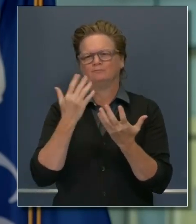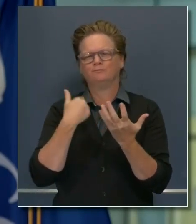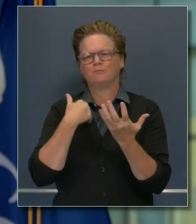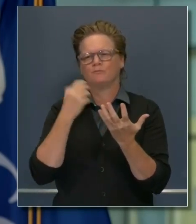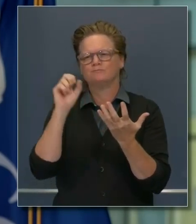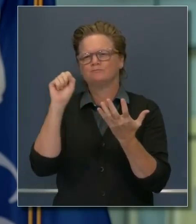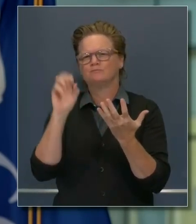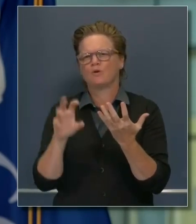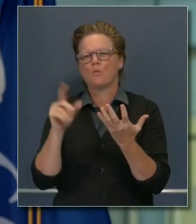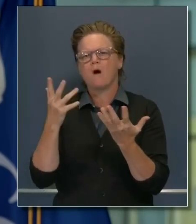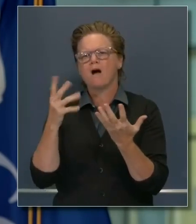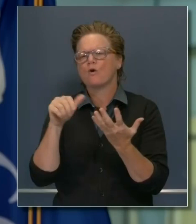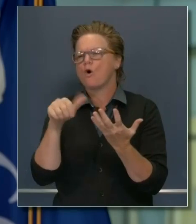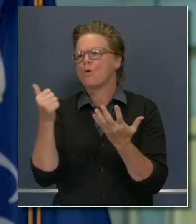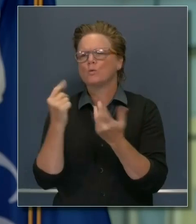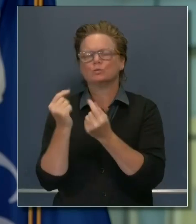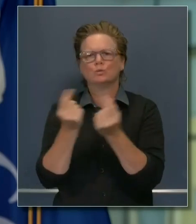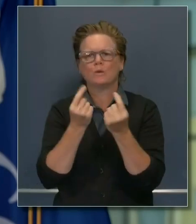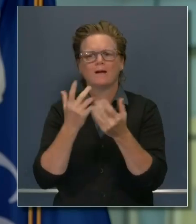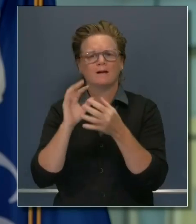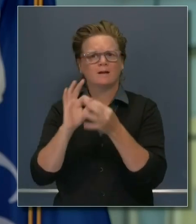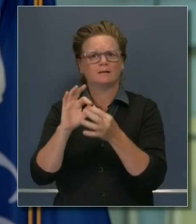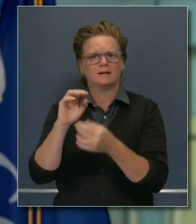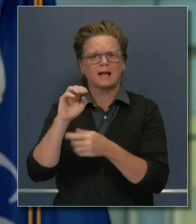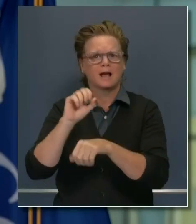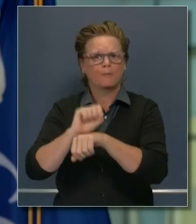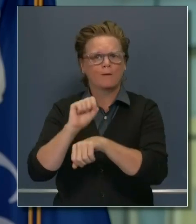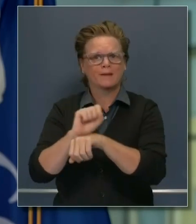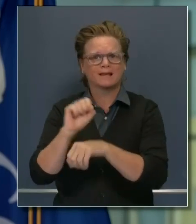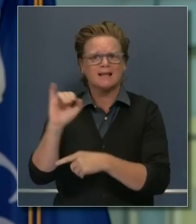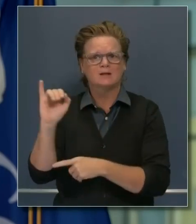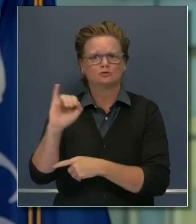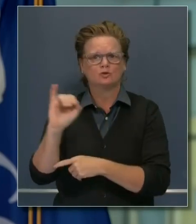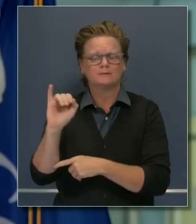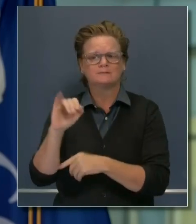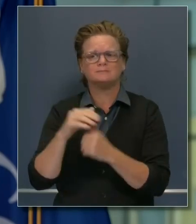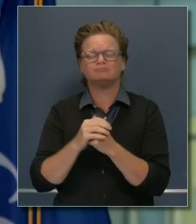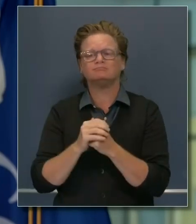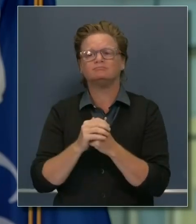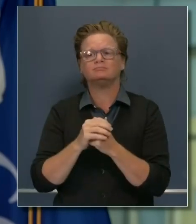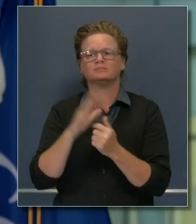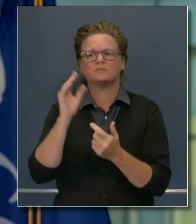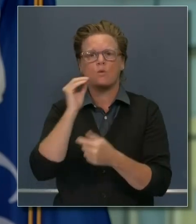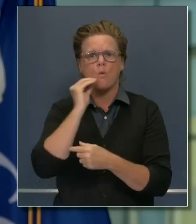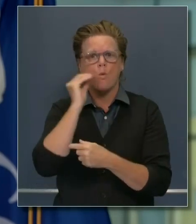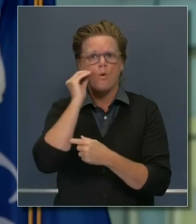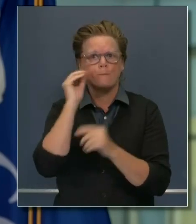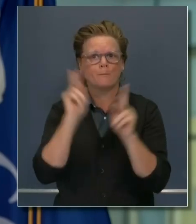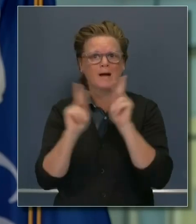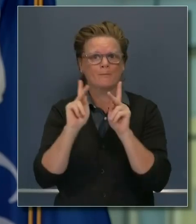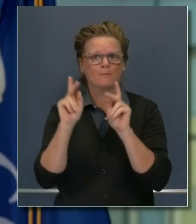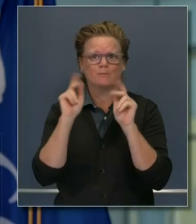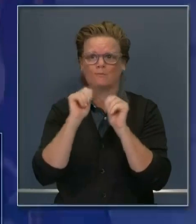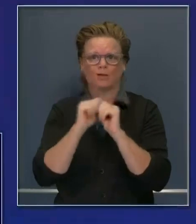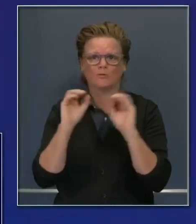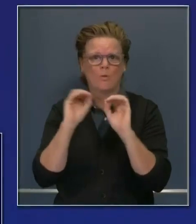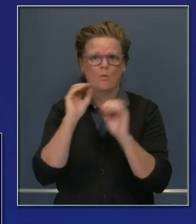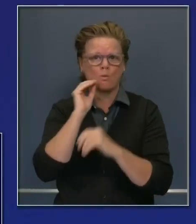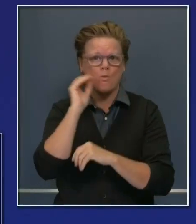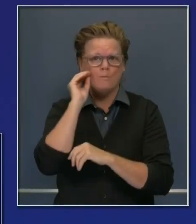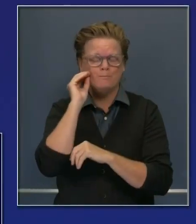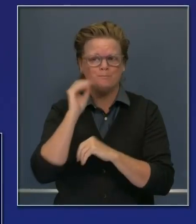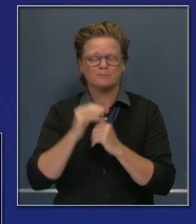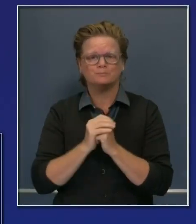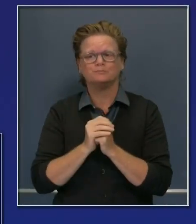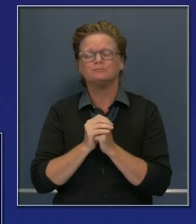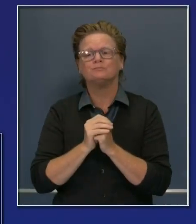with unemployment insurance here in the state of California, and a little bit of focus on homelessness today. Just briefly, let me